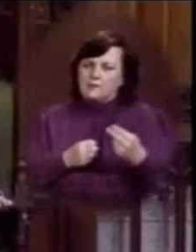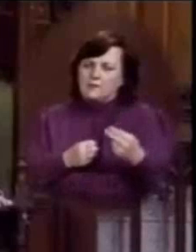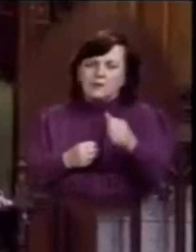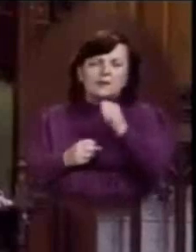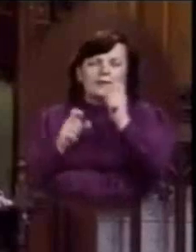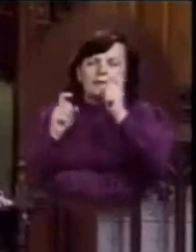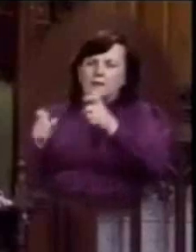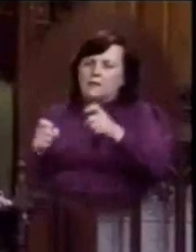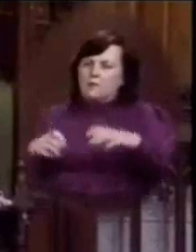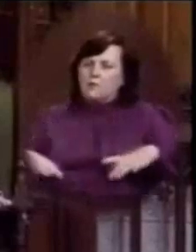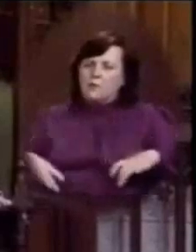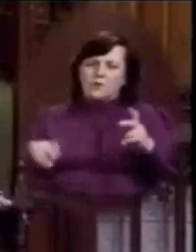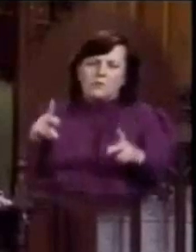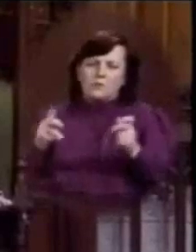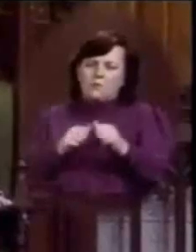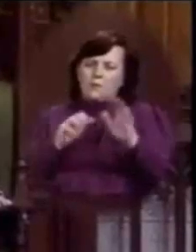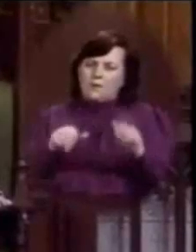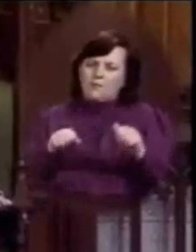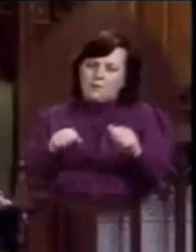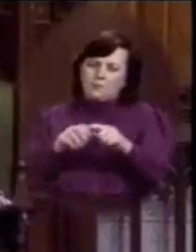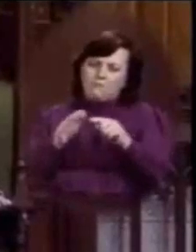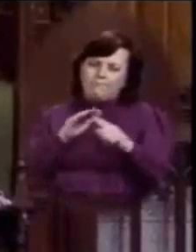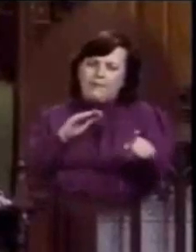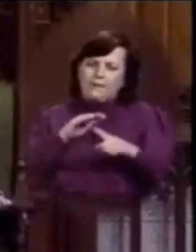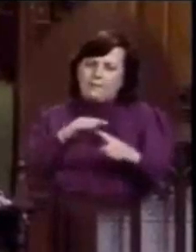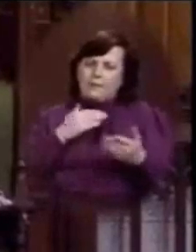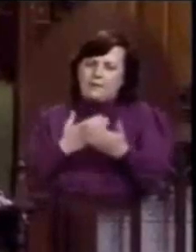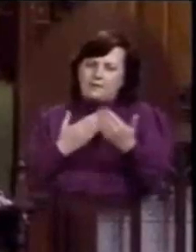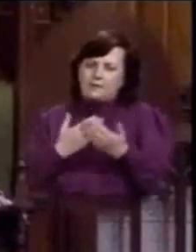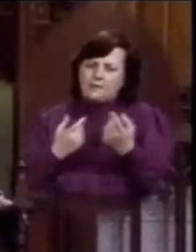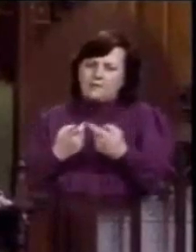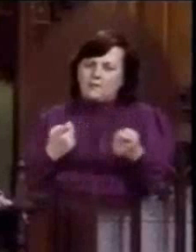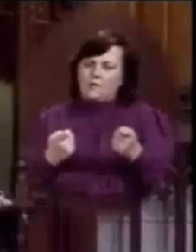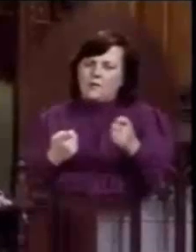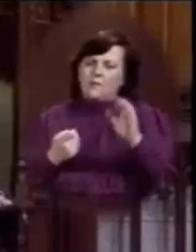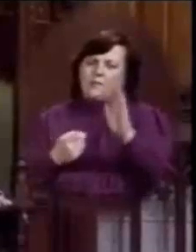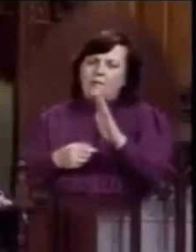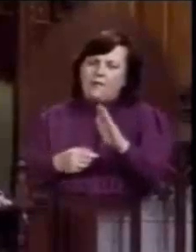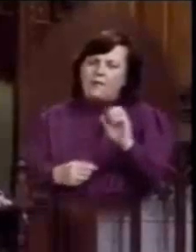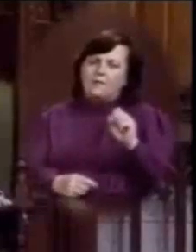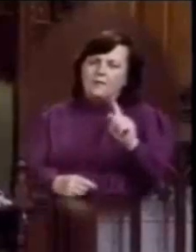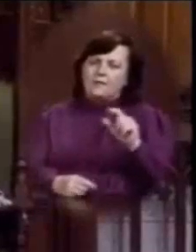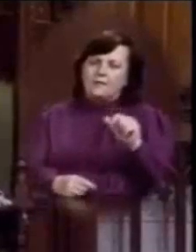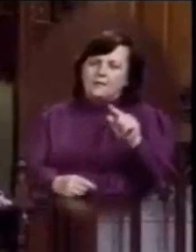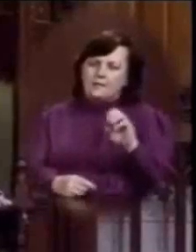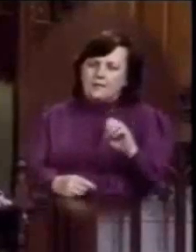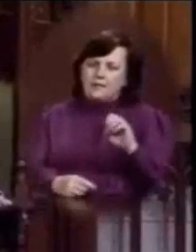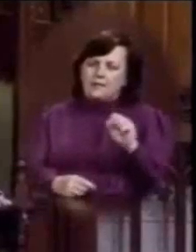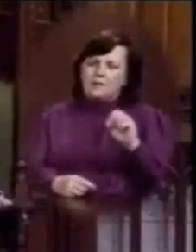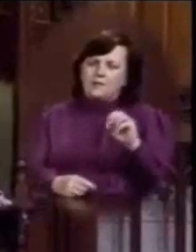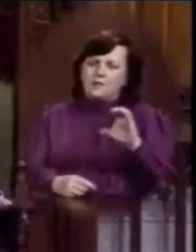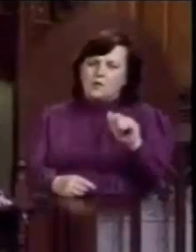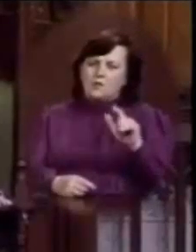Russian people with the capacity to escape easily from the incubus of state socialism. They